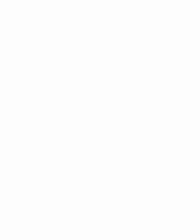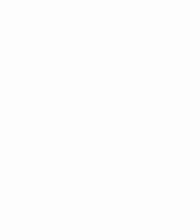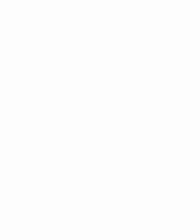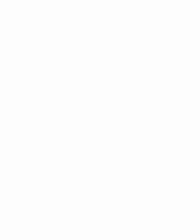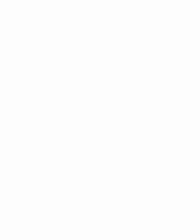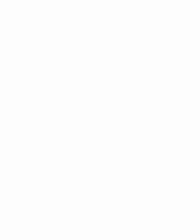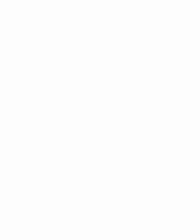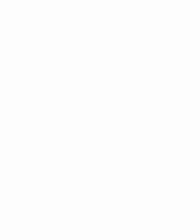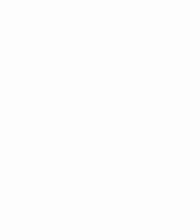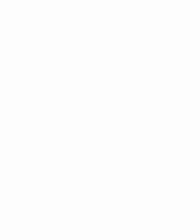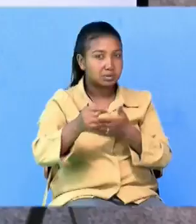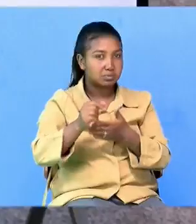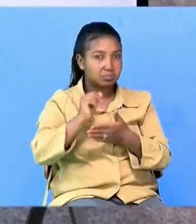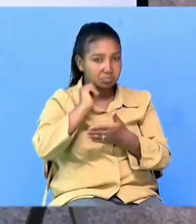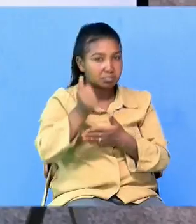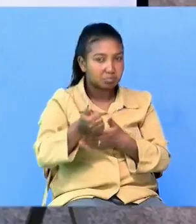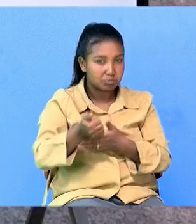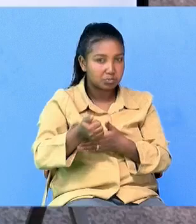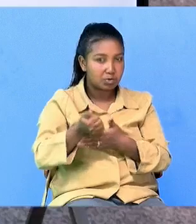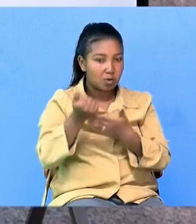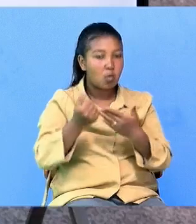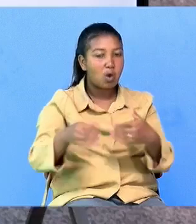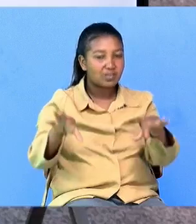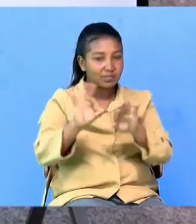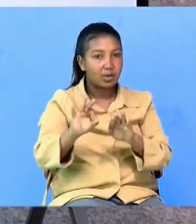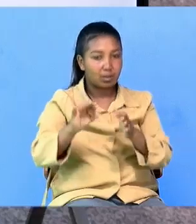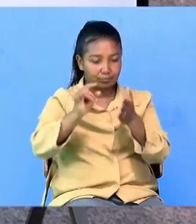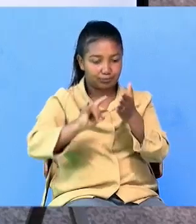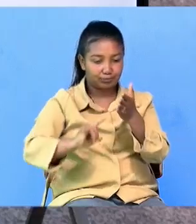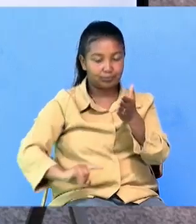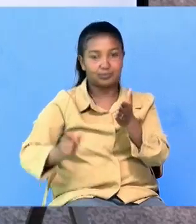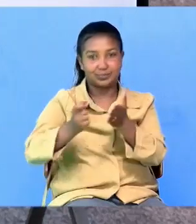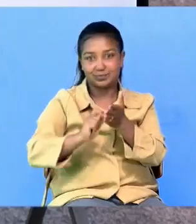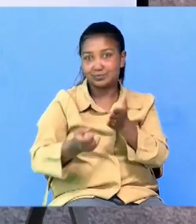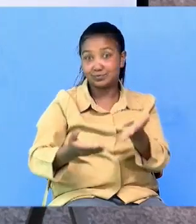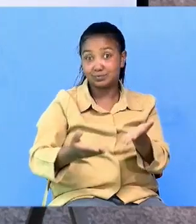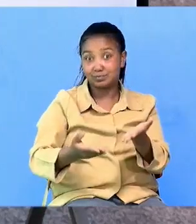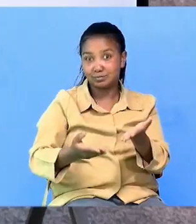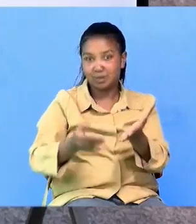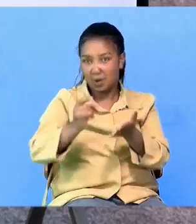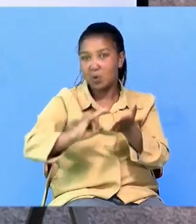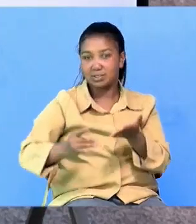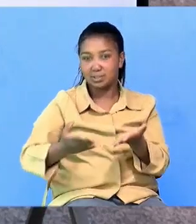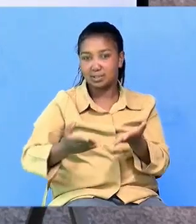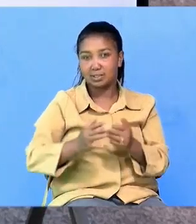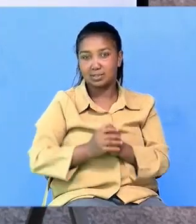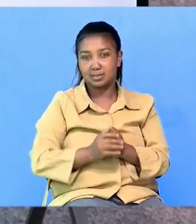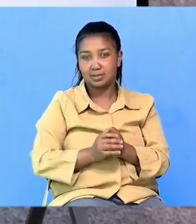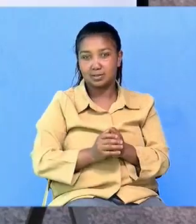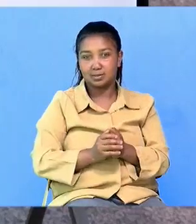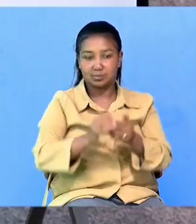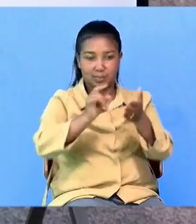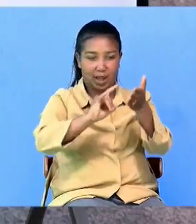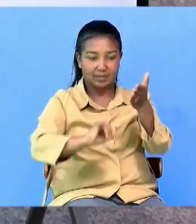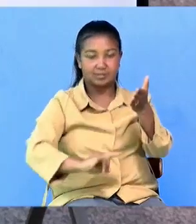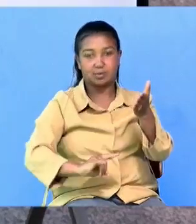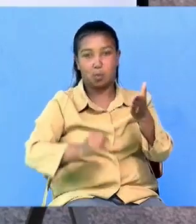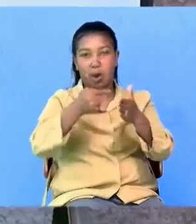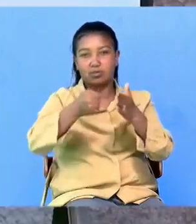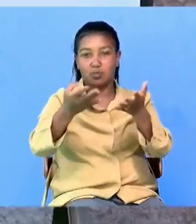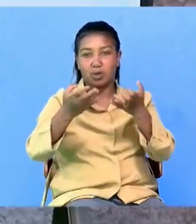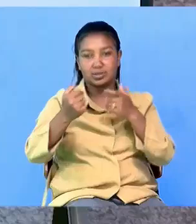coming breakfast, lunch time, or breakfast, or it's maybe that's dinner. You list down, it's okay? All right, list of